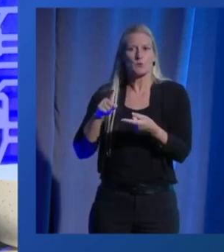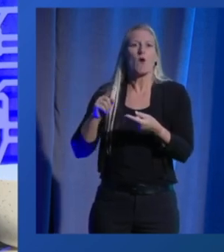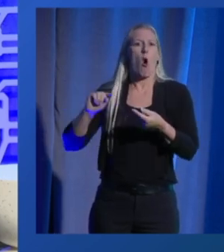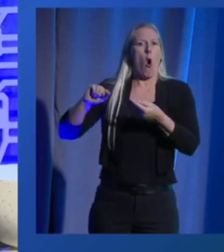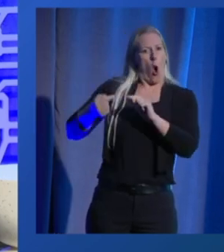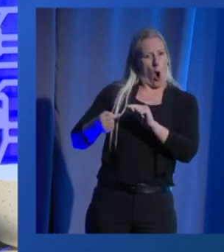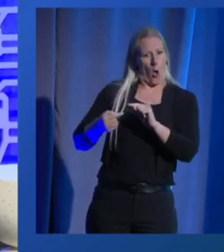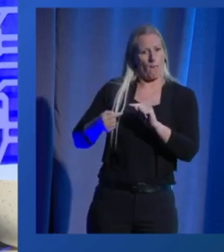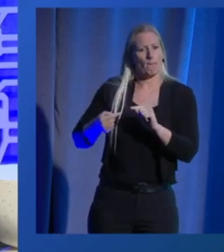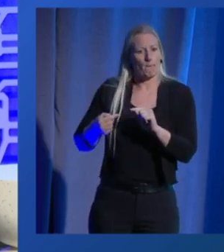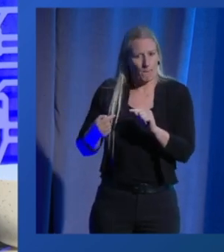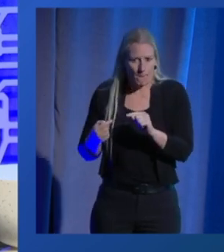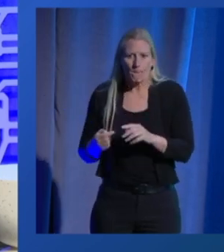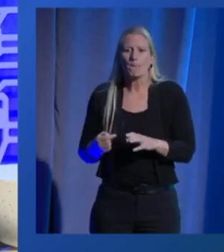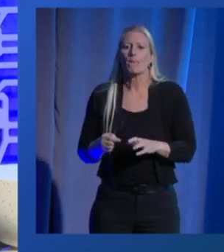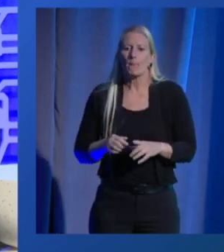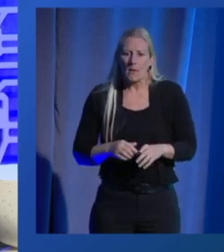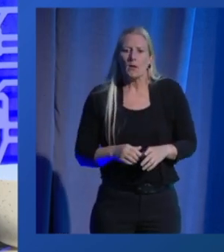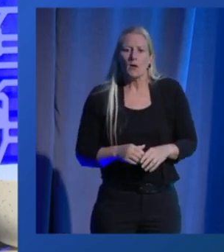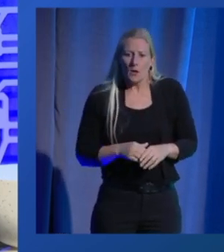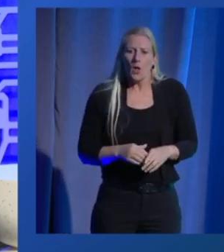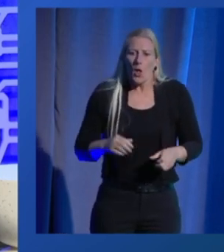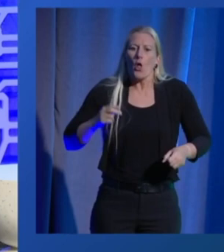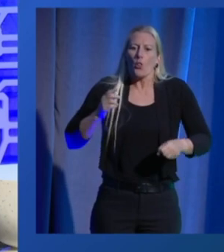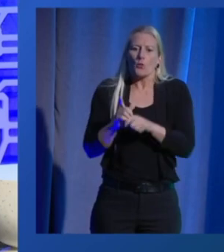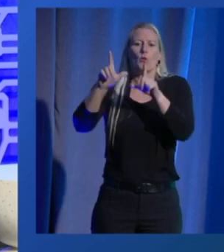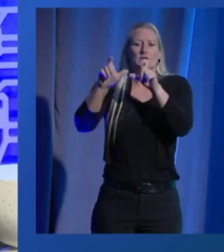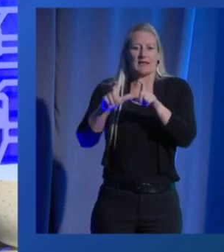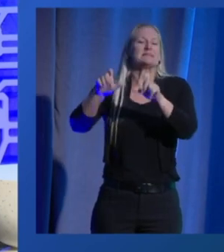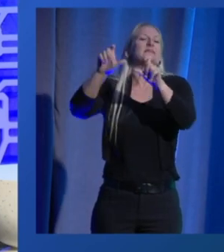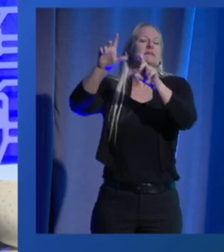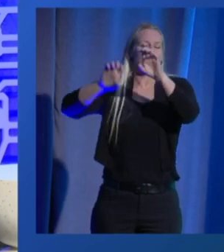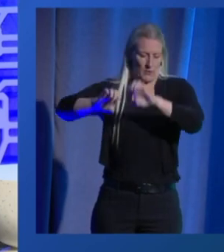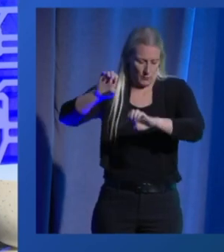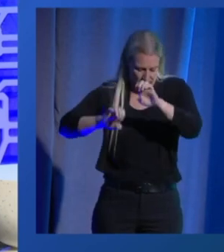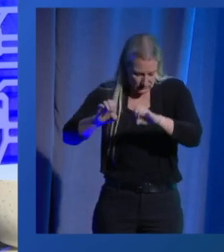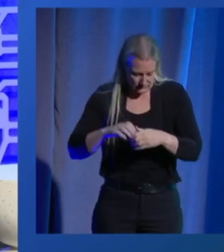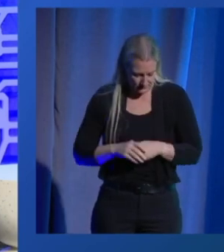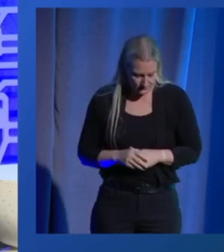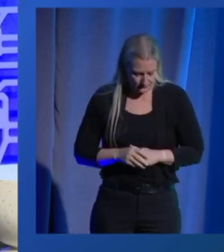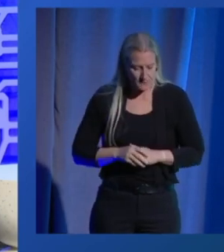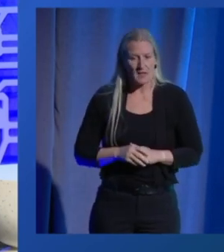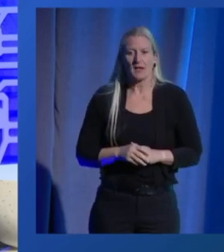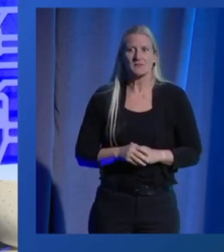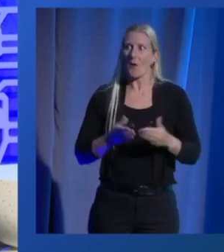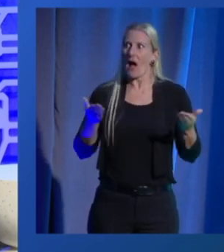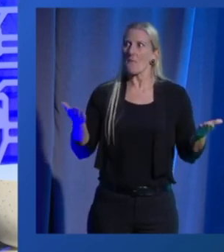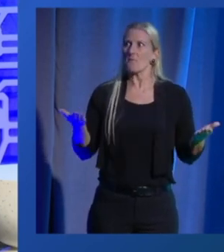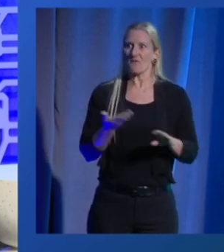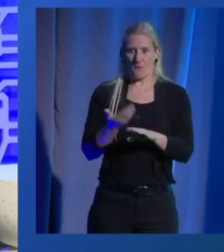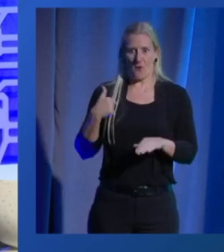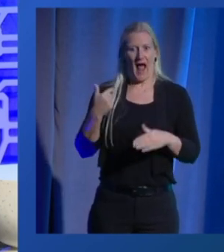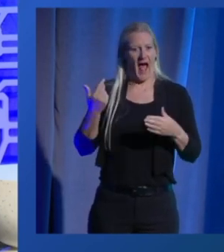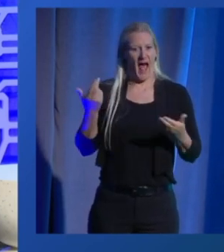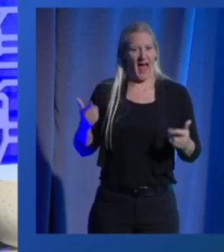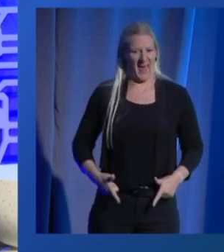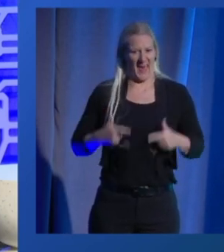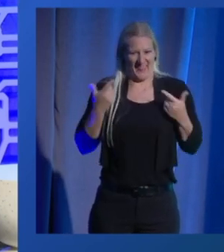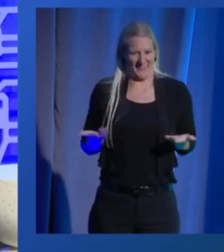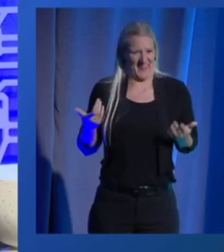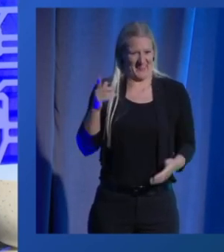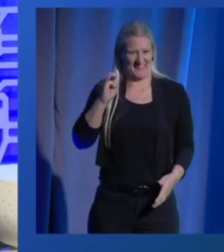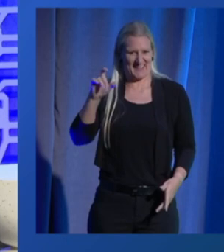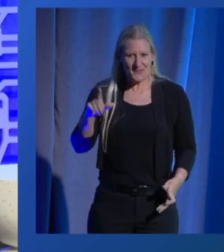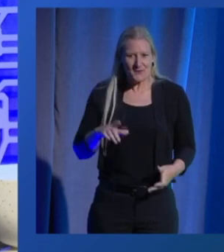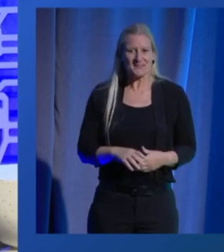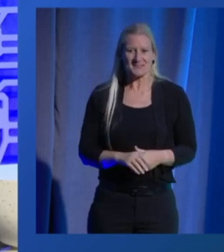evaluation and red teaming I'm delighted to be back in St Louis where my great-grandmother used to live and I used to visit every summer and uh I'm pleased